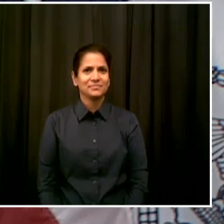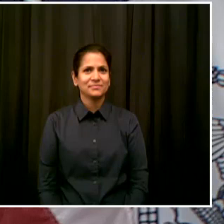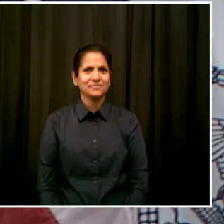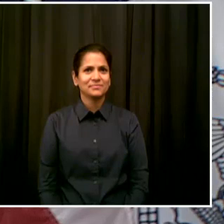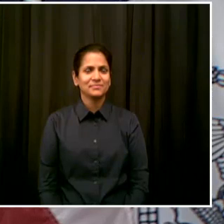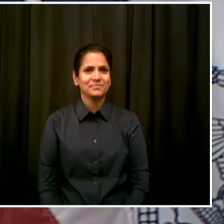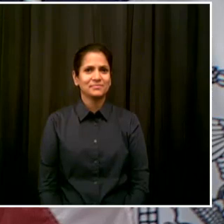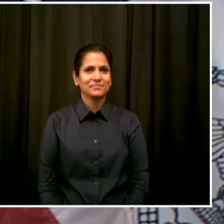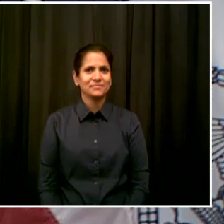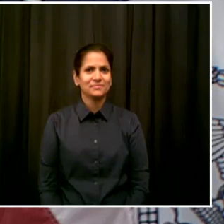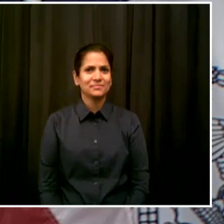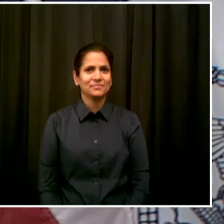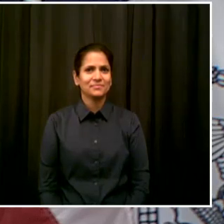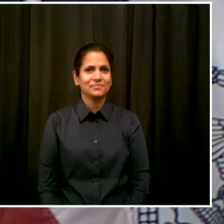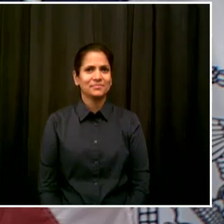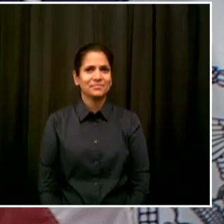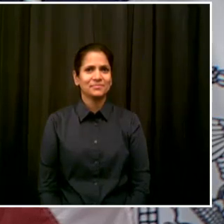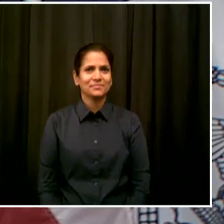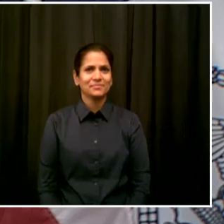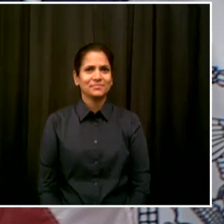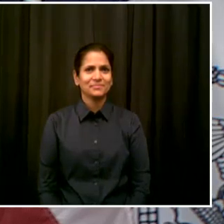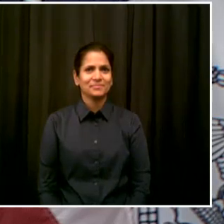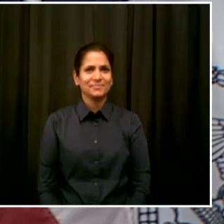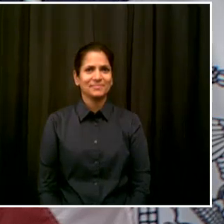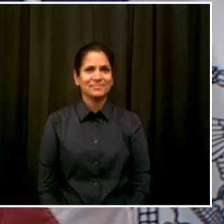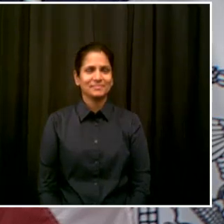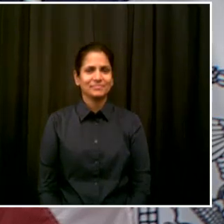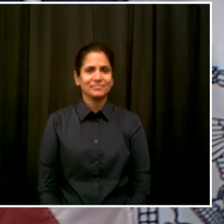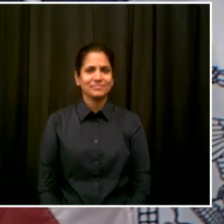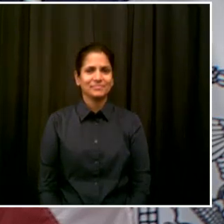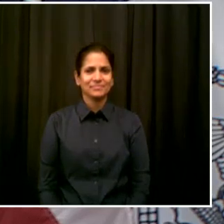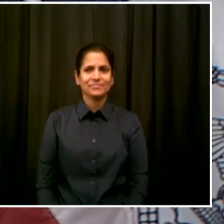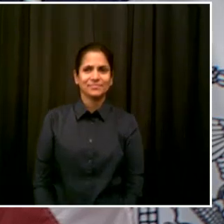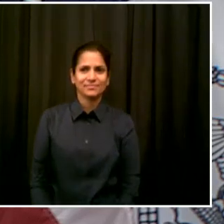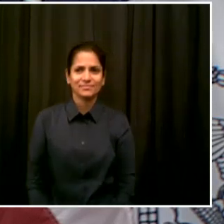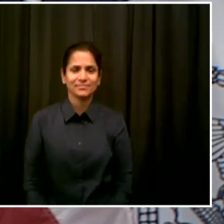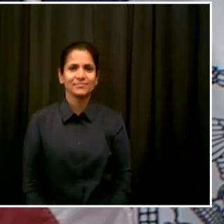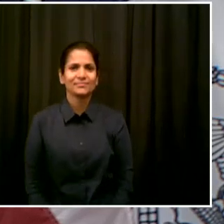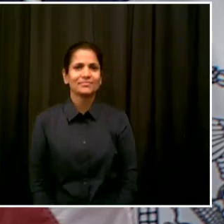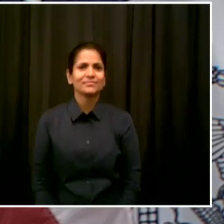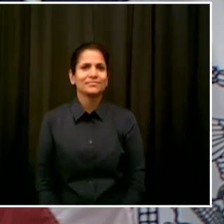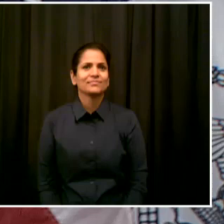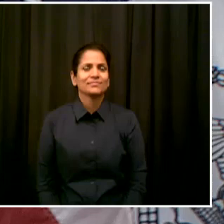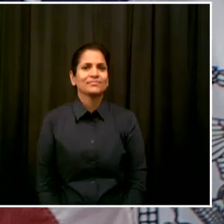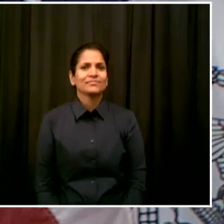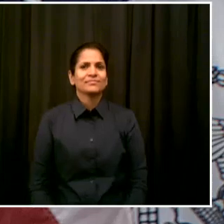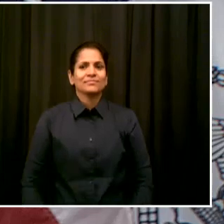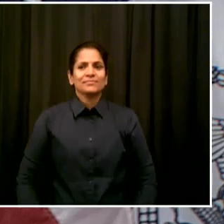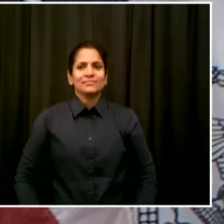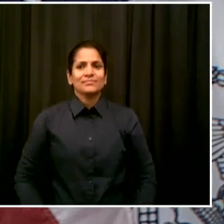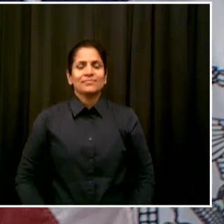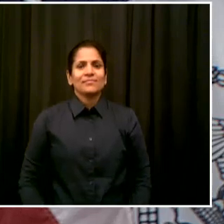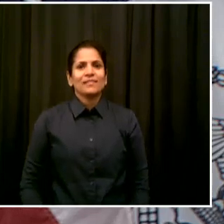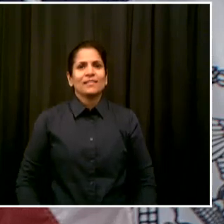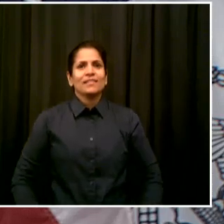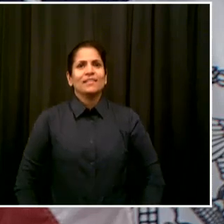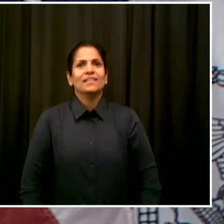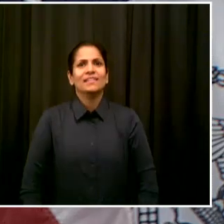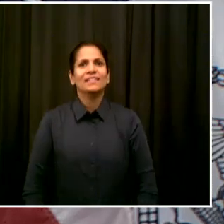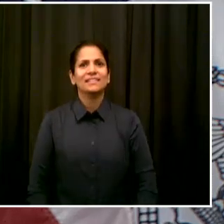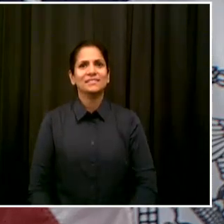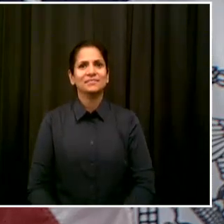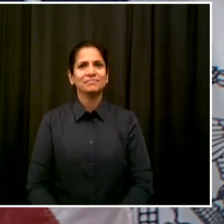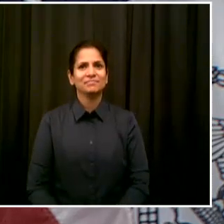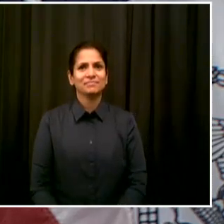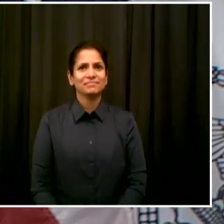como hemos hecho durante esta crisis, vamos a proteger a los más vulnerables para